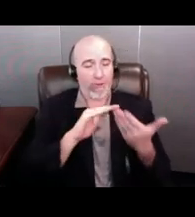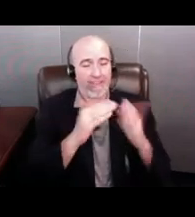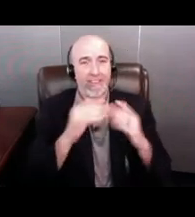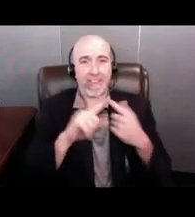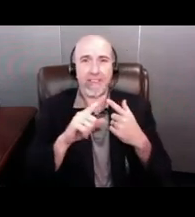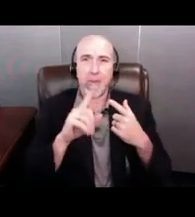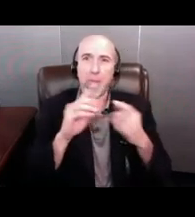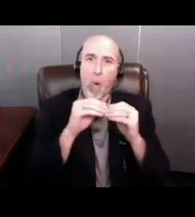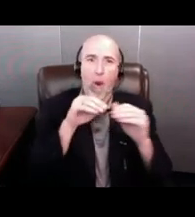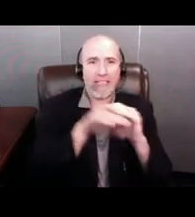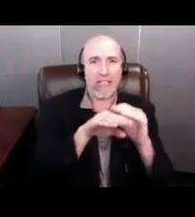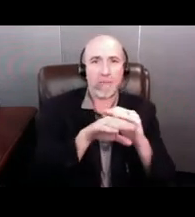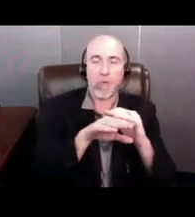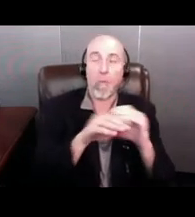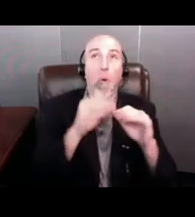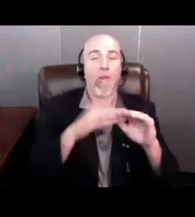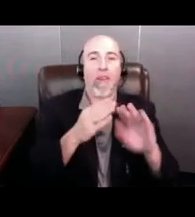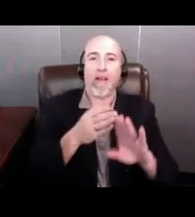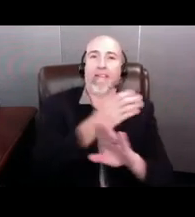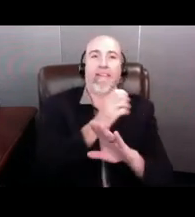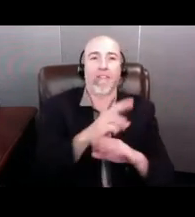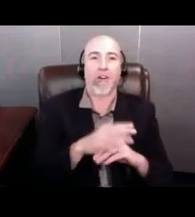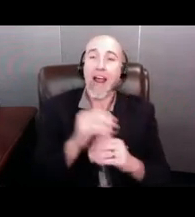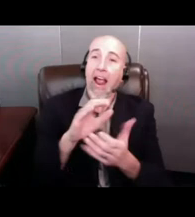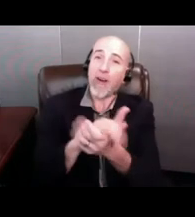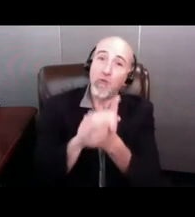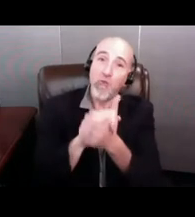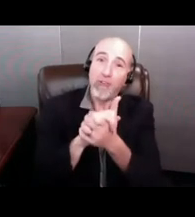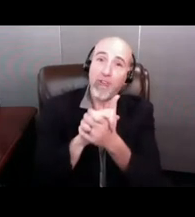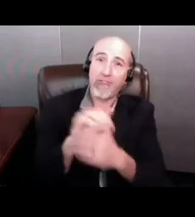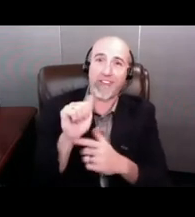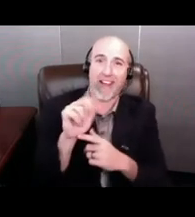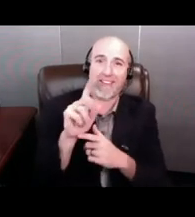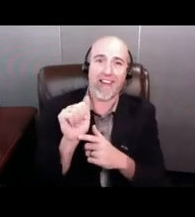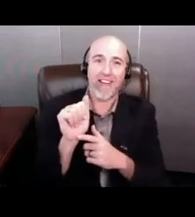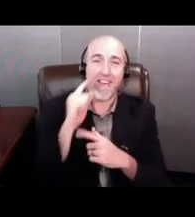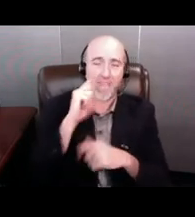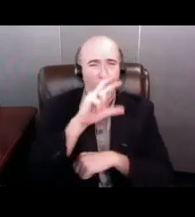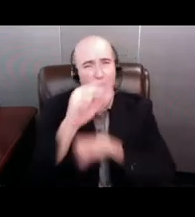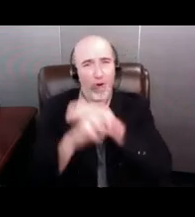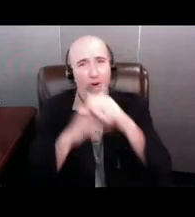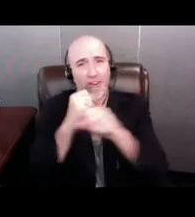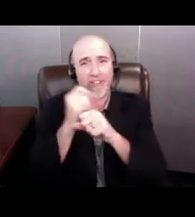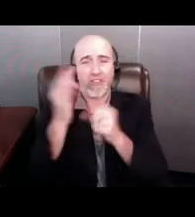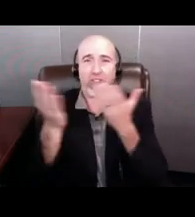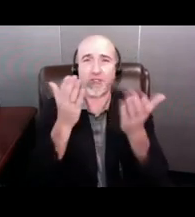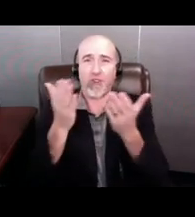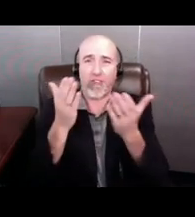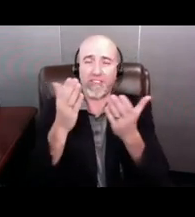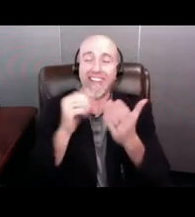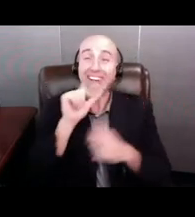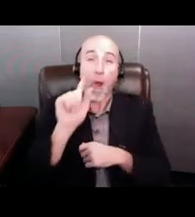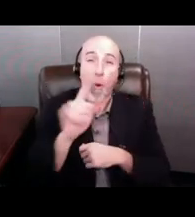more accessible to everyone. Accessible ramp. And congratulate the ADA on 30 years of service, not only to